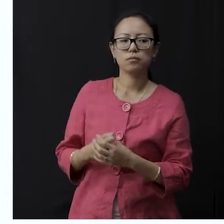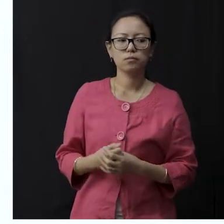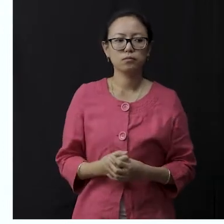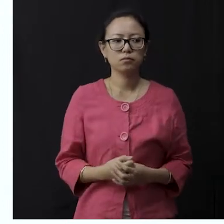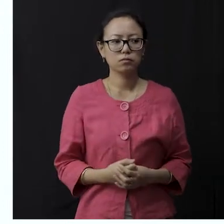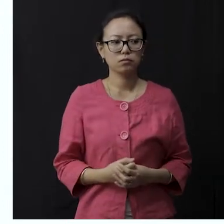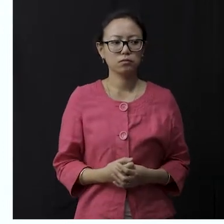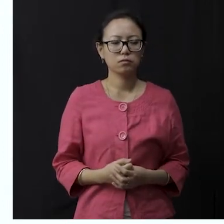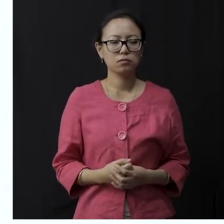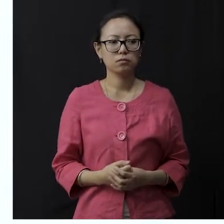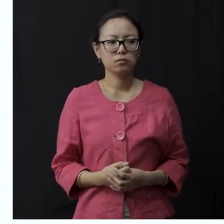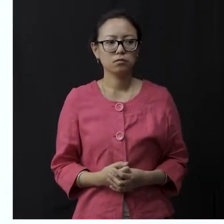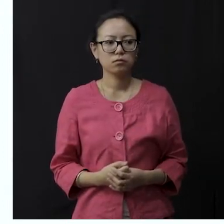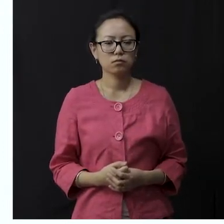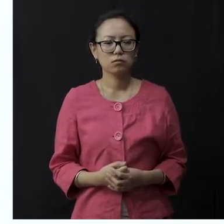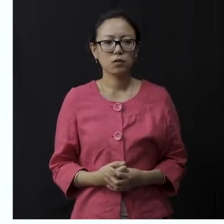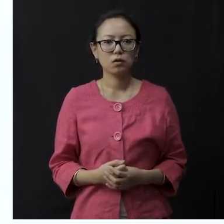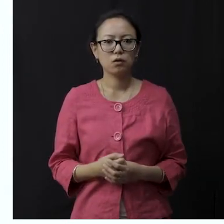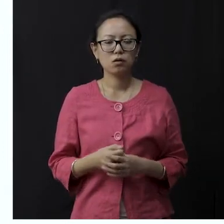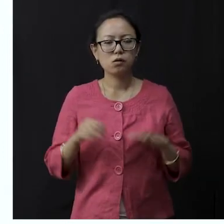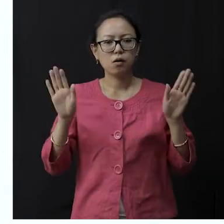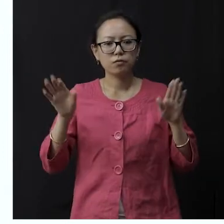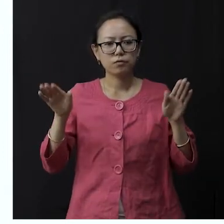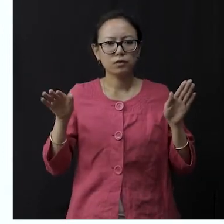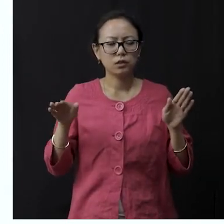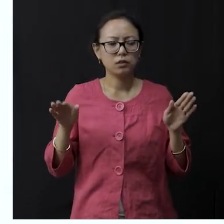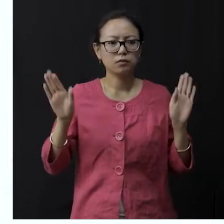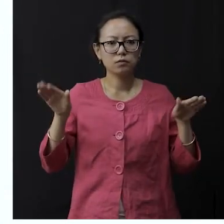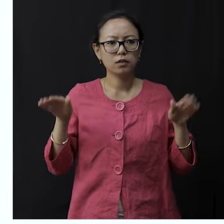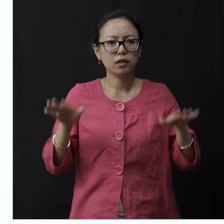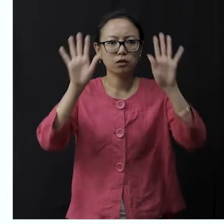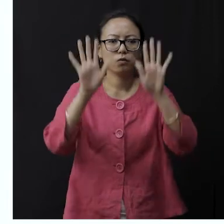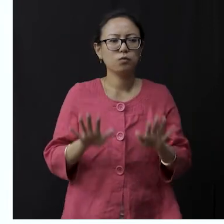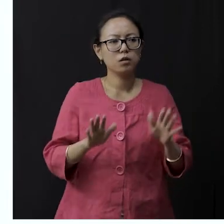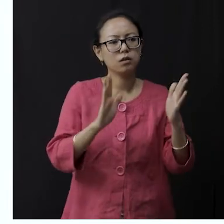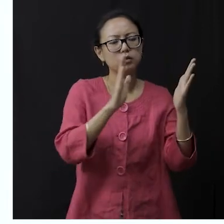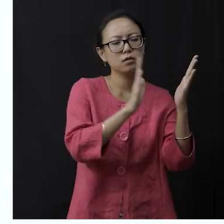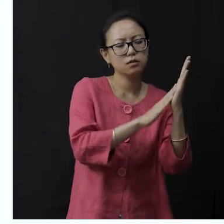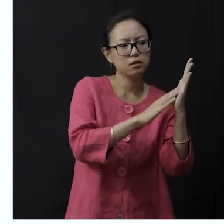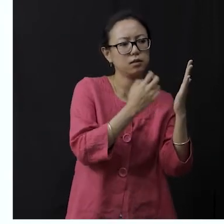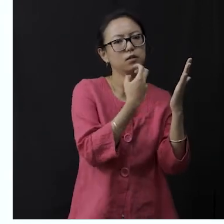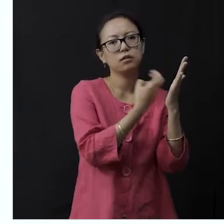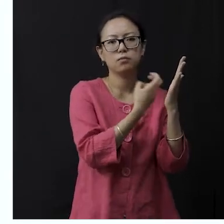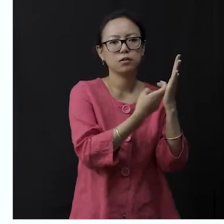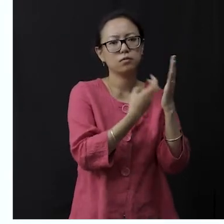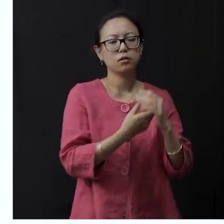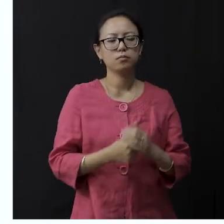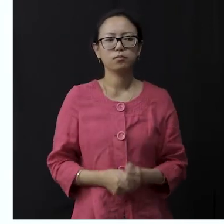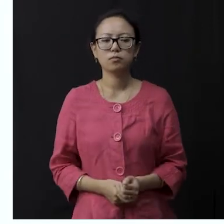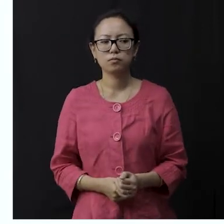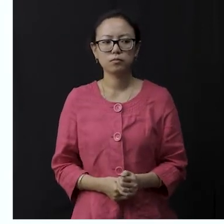and tapping on the wall. They are flying, they are landing on the wall. Again, they will fly and land on the other side of the